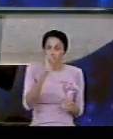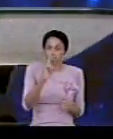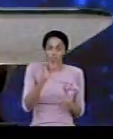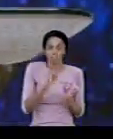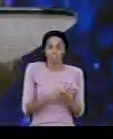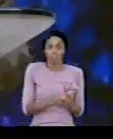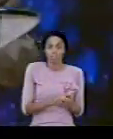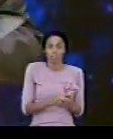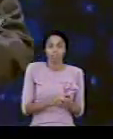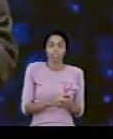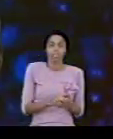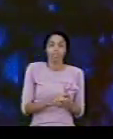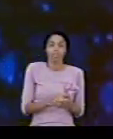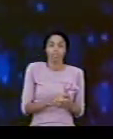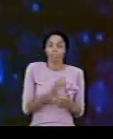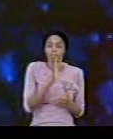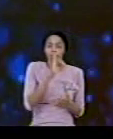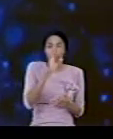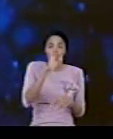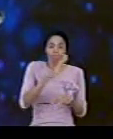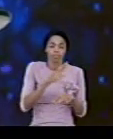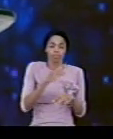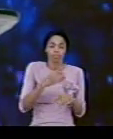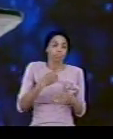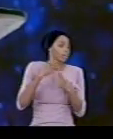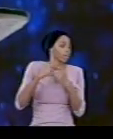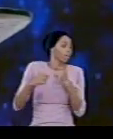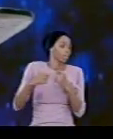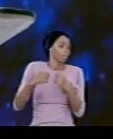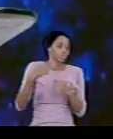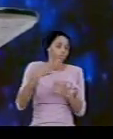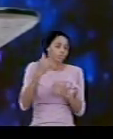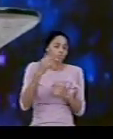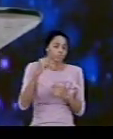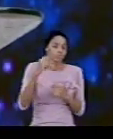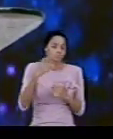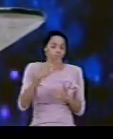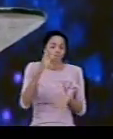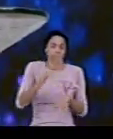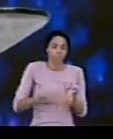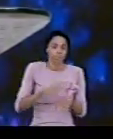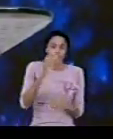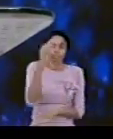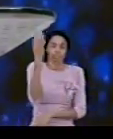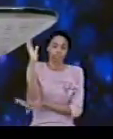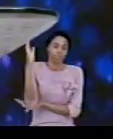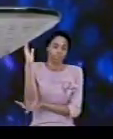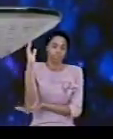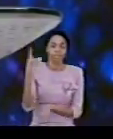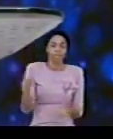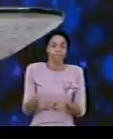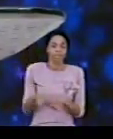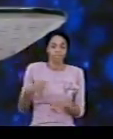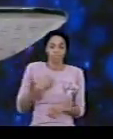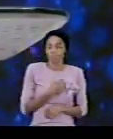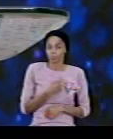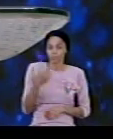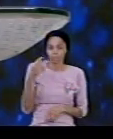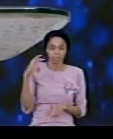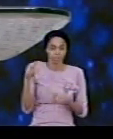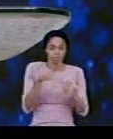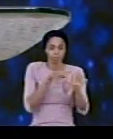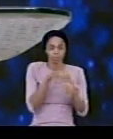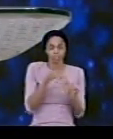that hangeth on a tree. As you look at those verses and you read